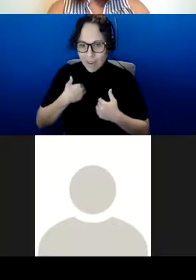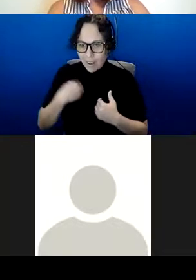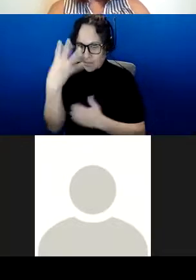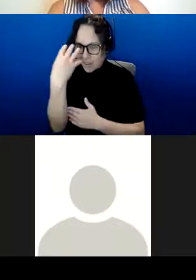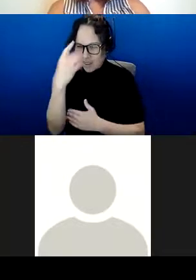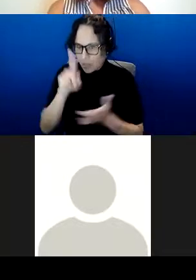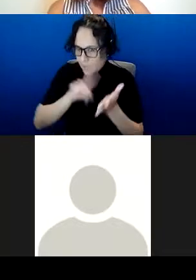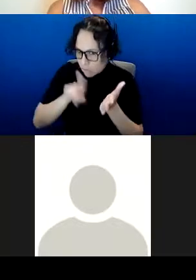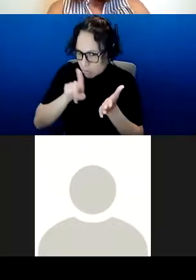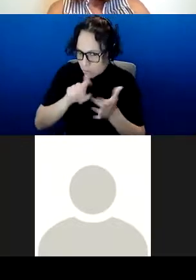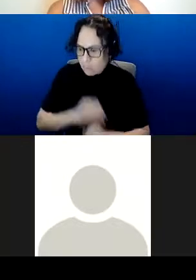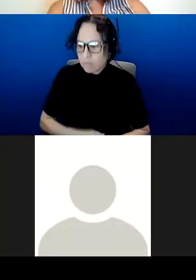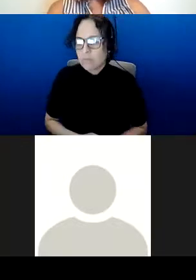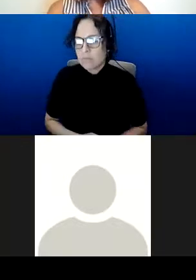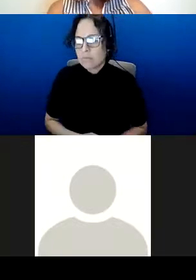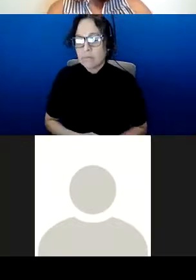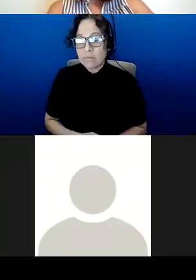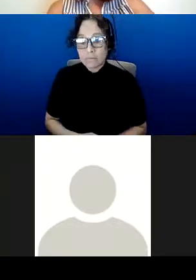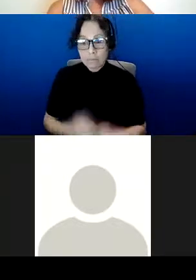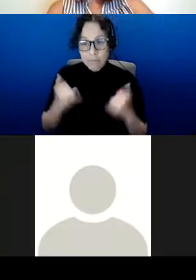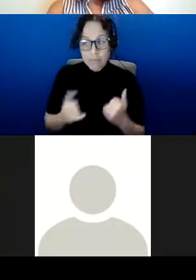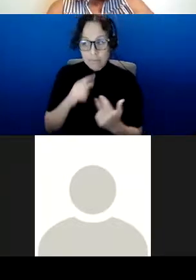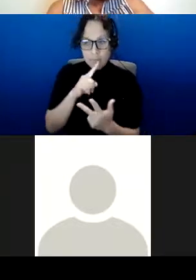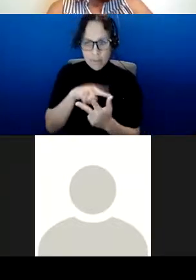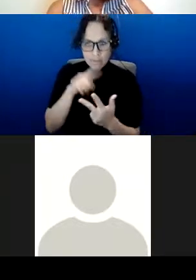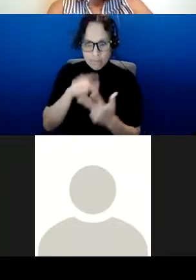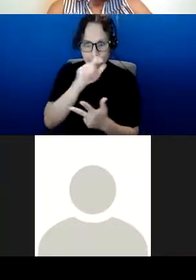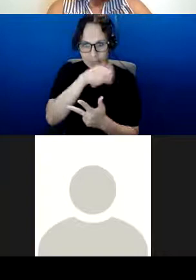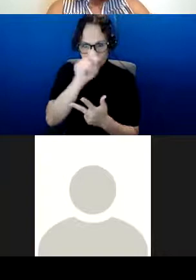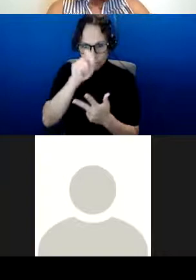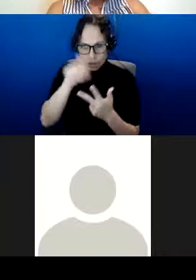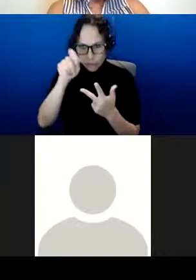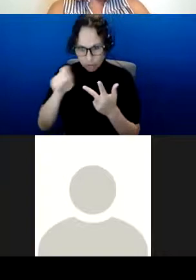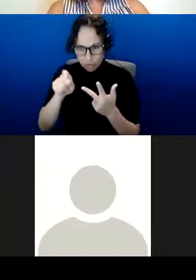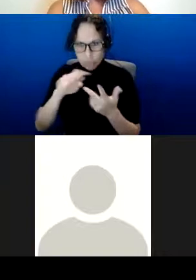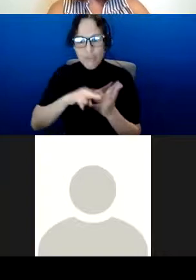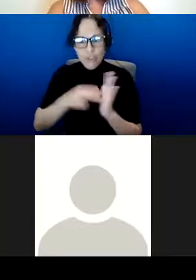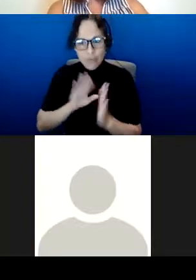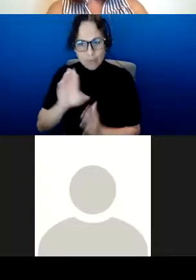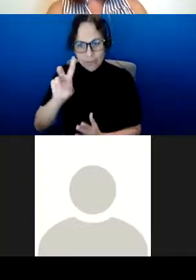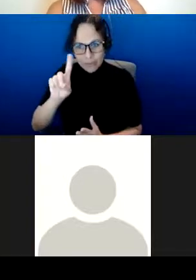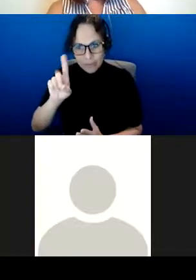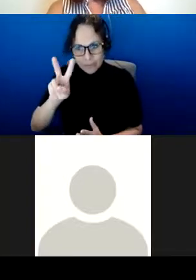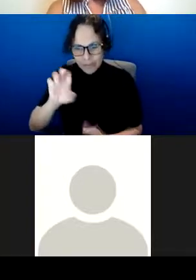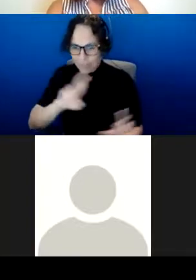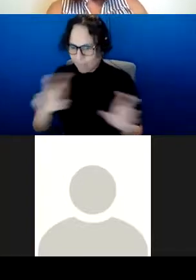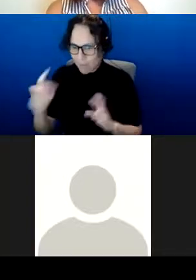it out. Now we have 3 green checks. That means our device is tele-ready.